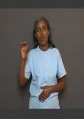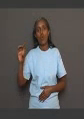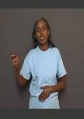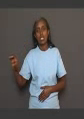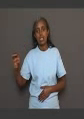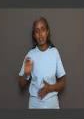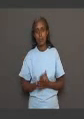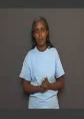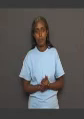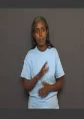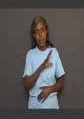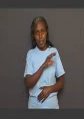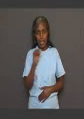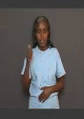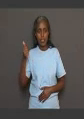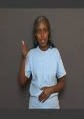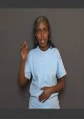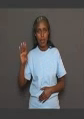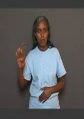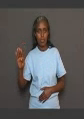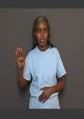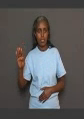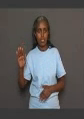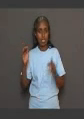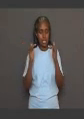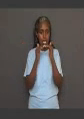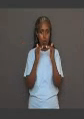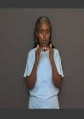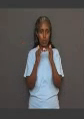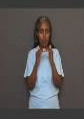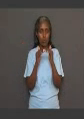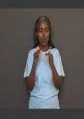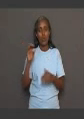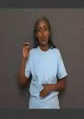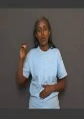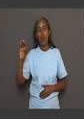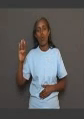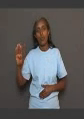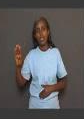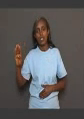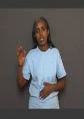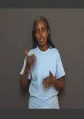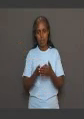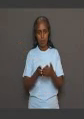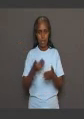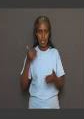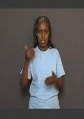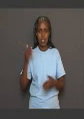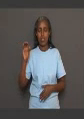OC, and AB is equal to OB